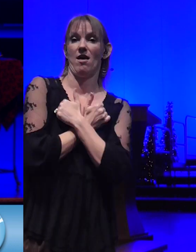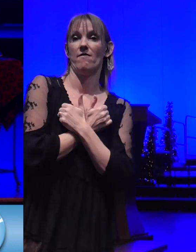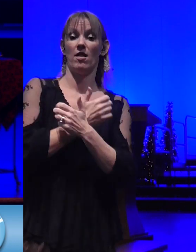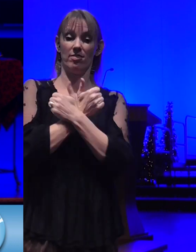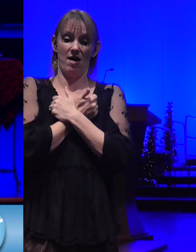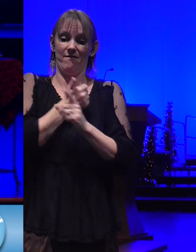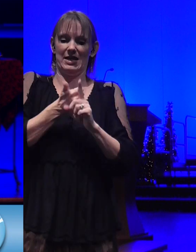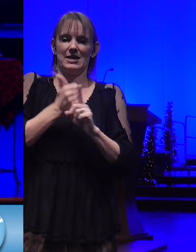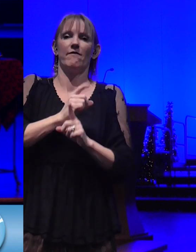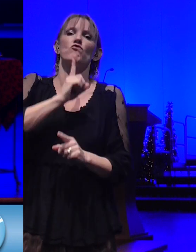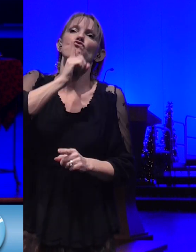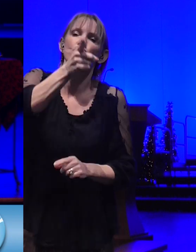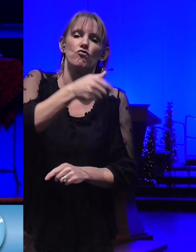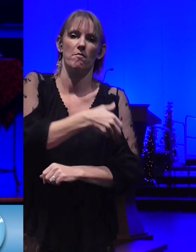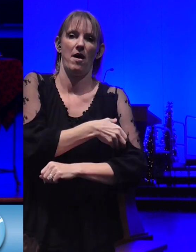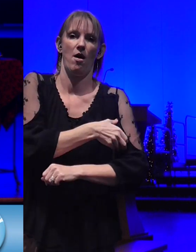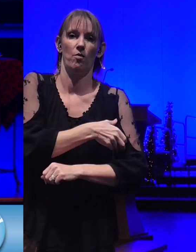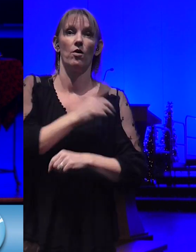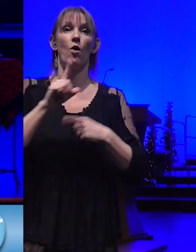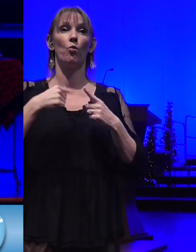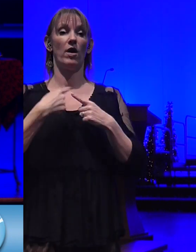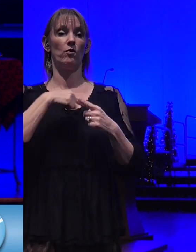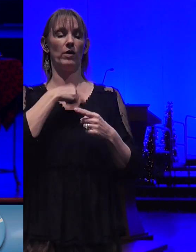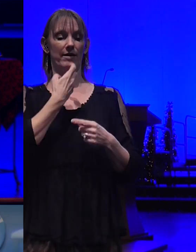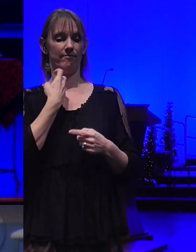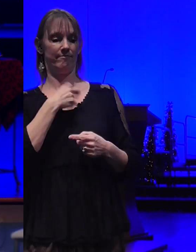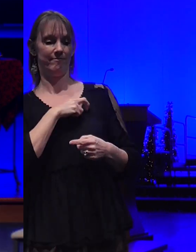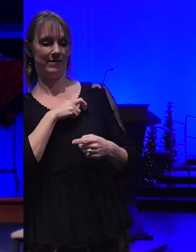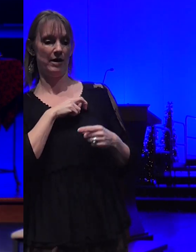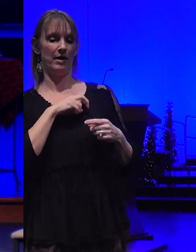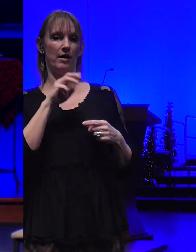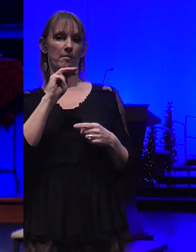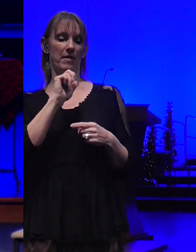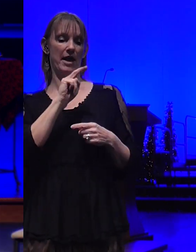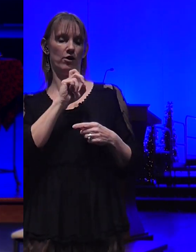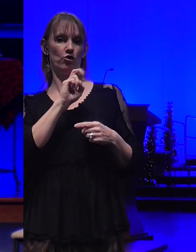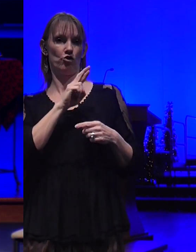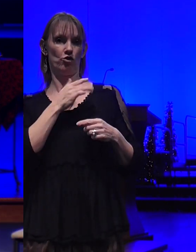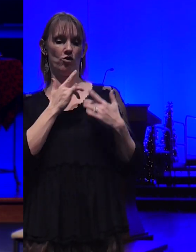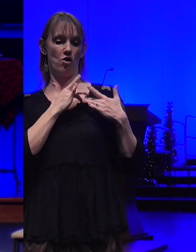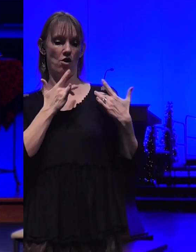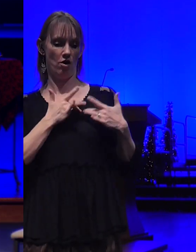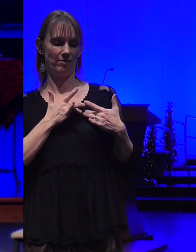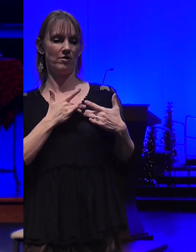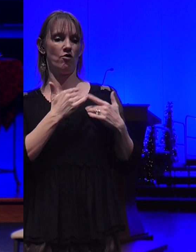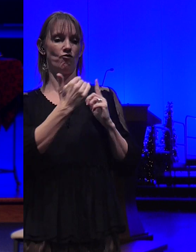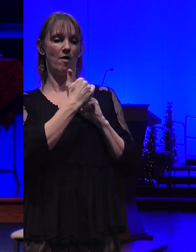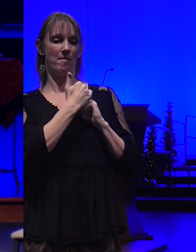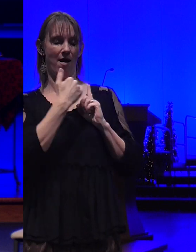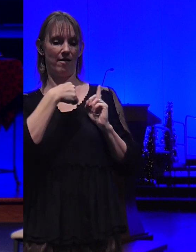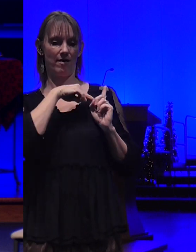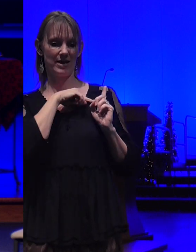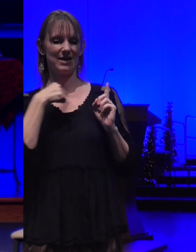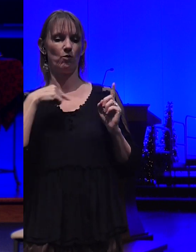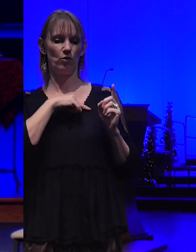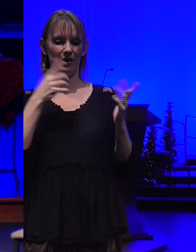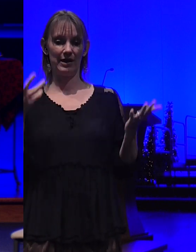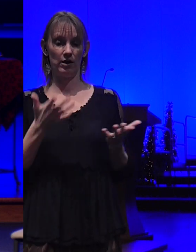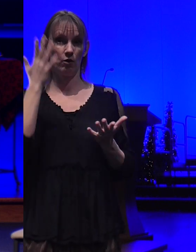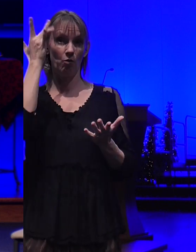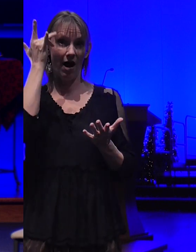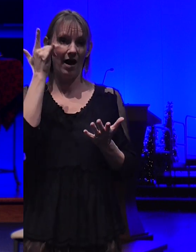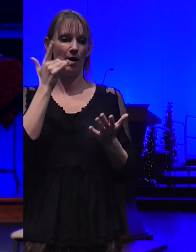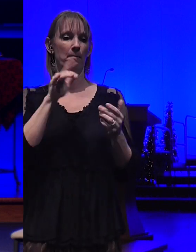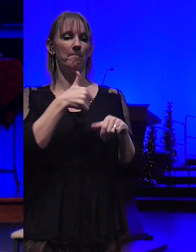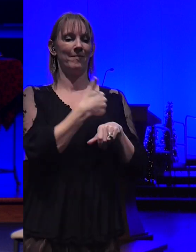true power. And when we journey to the manger and we remind ourselves that we're designed to be love-based beings, not